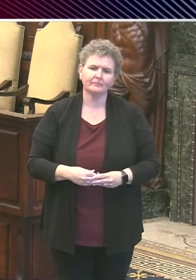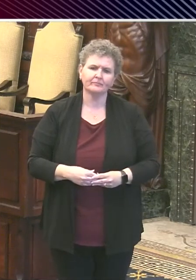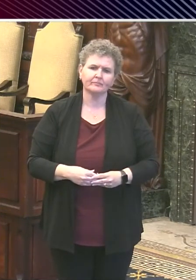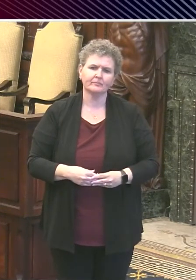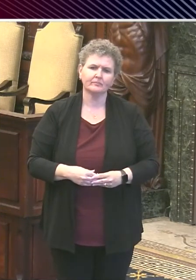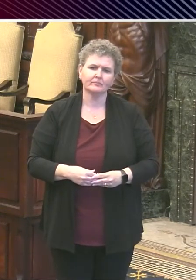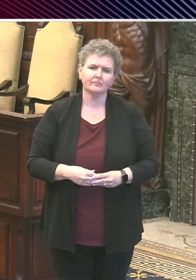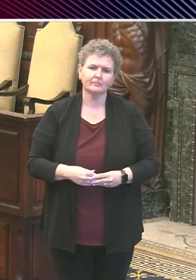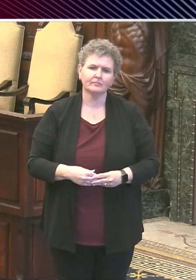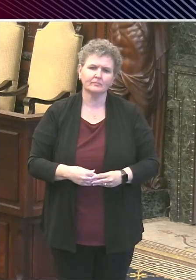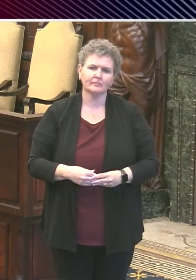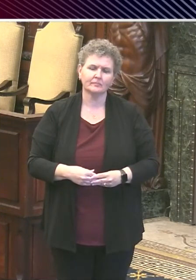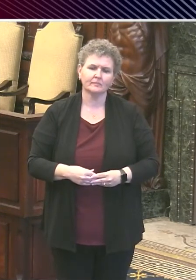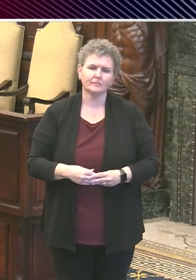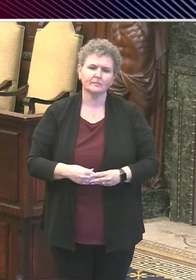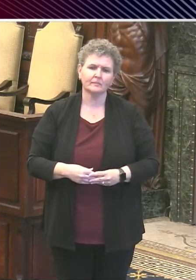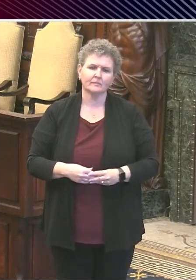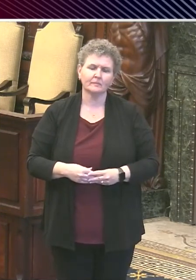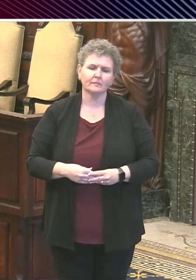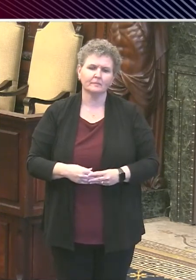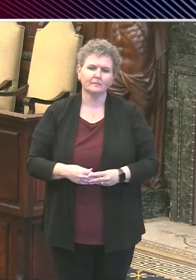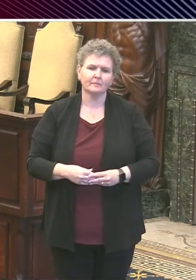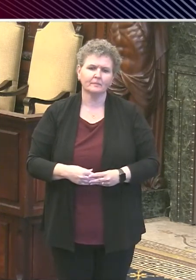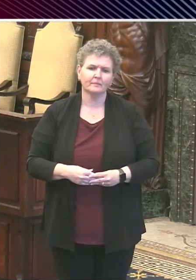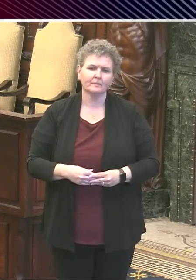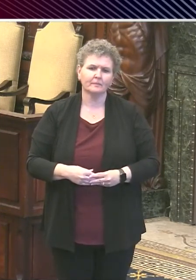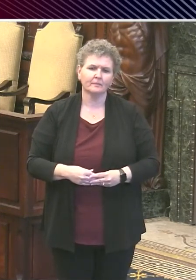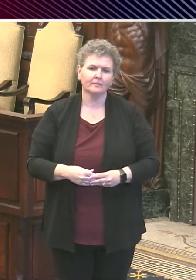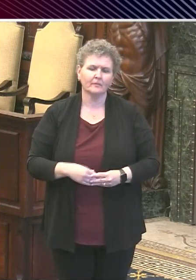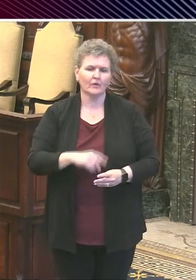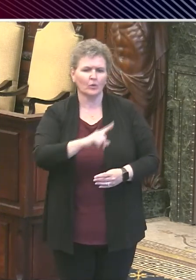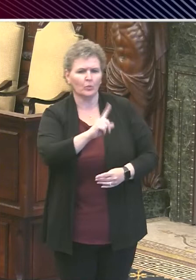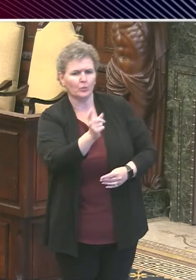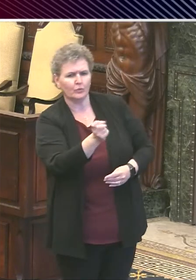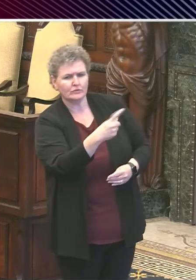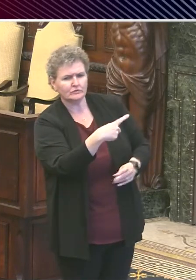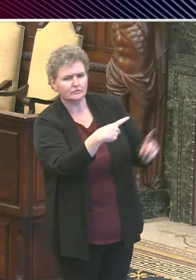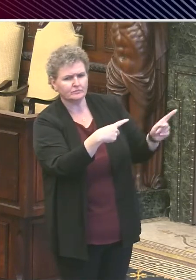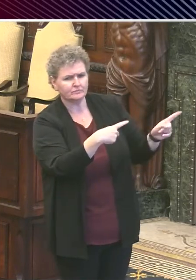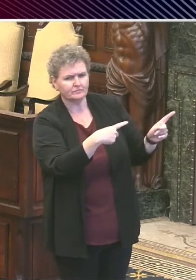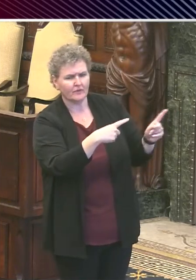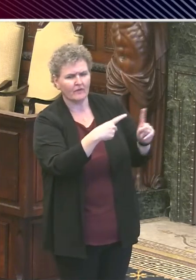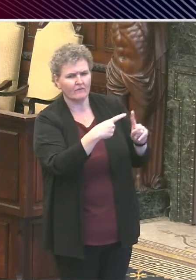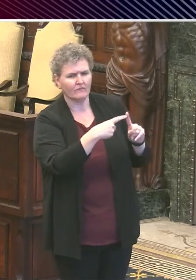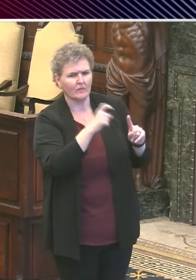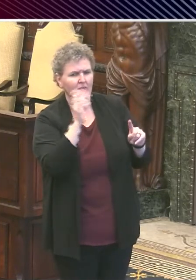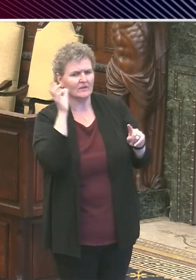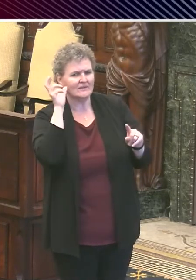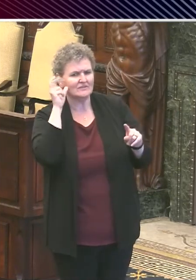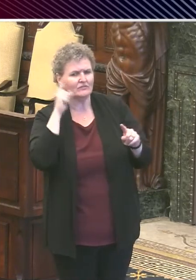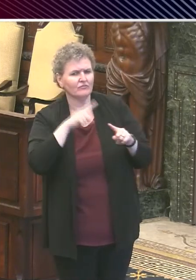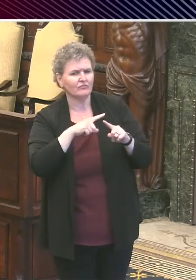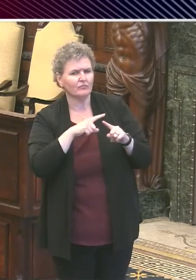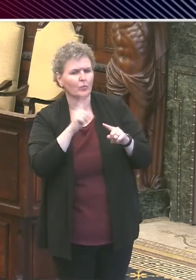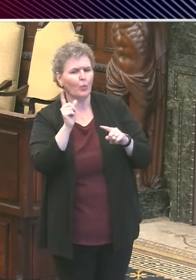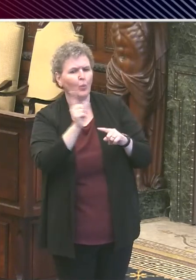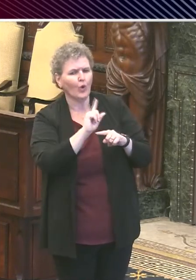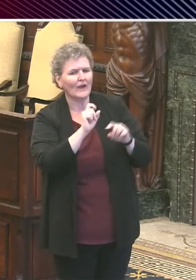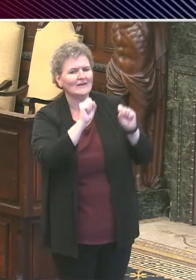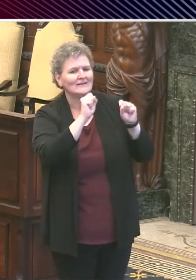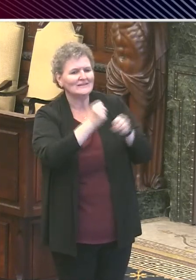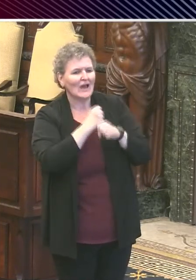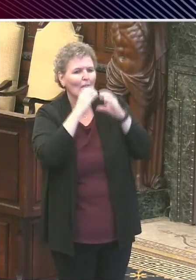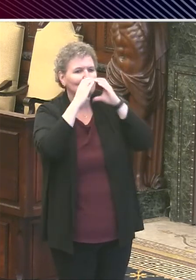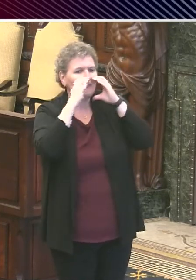ad. And I already have a question from a listener who wants to know where they can get a mask like the one shown in the ad. Are